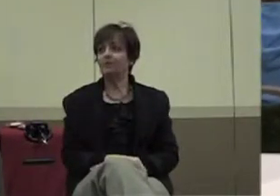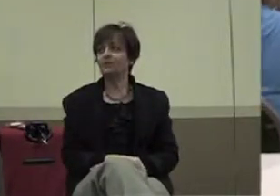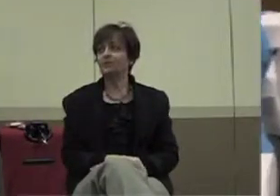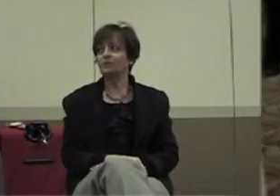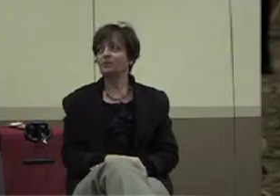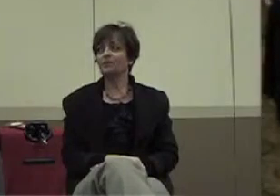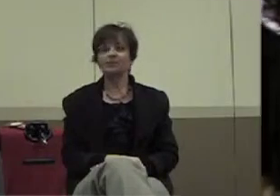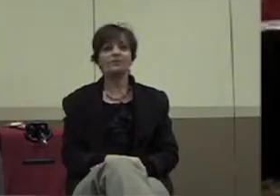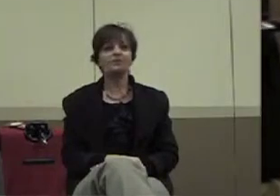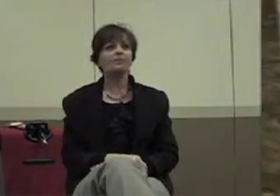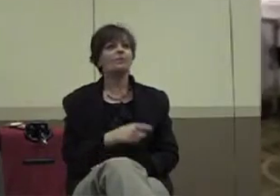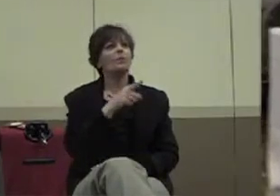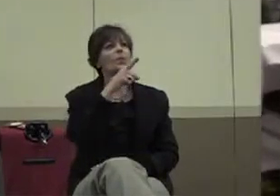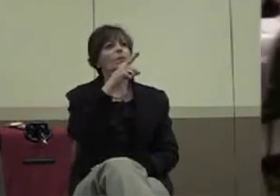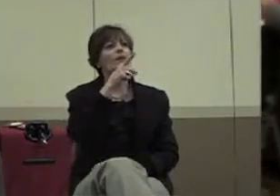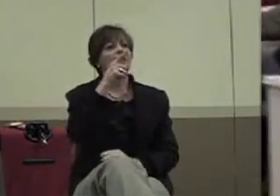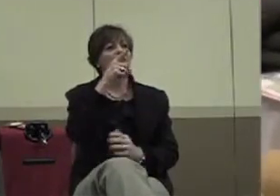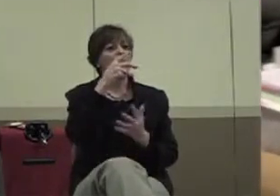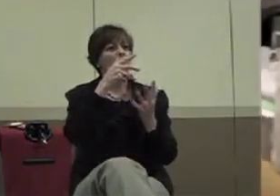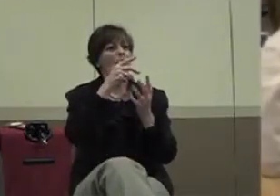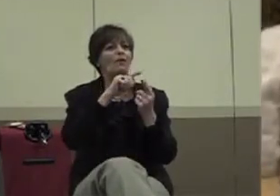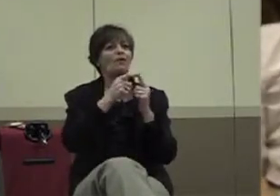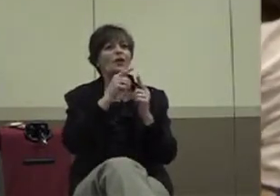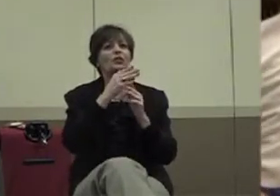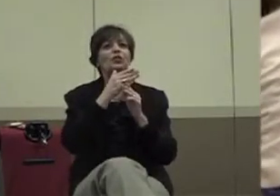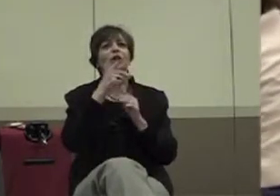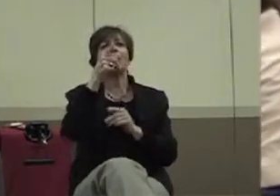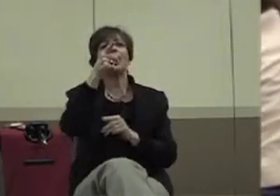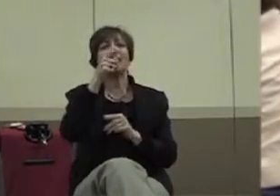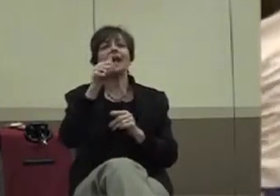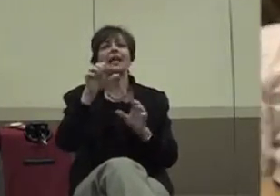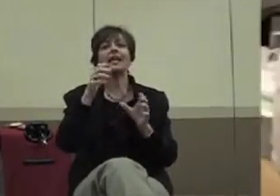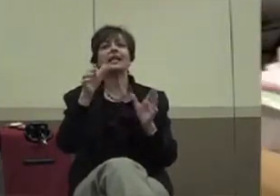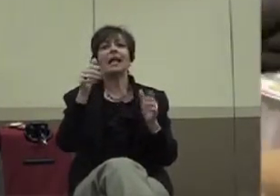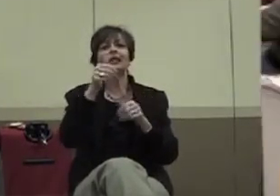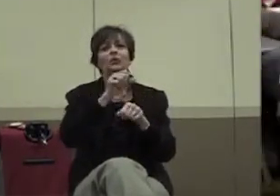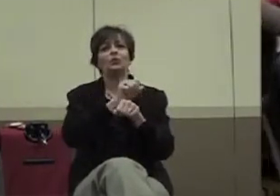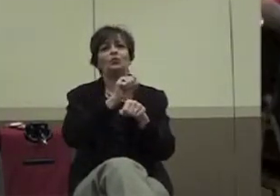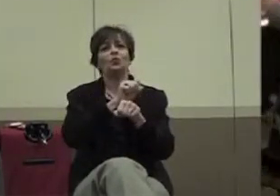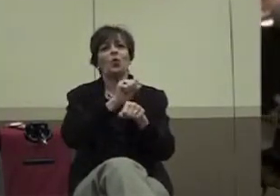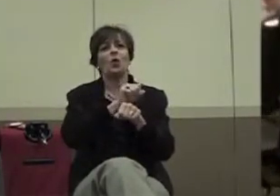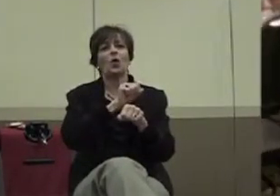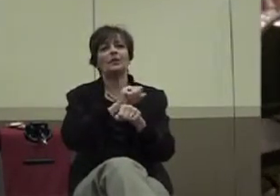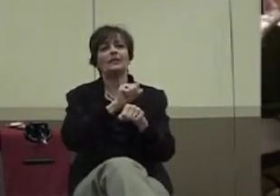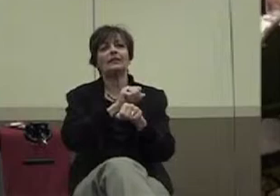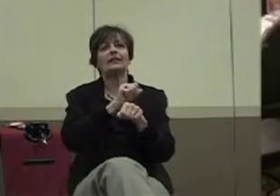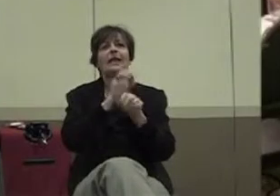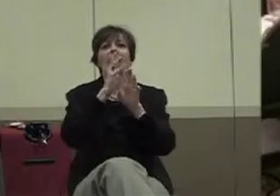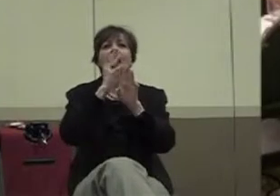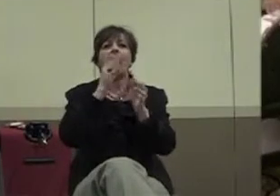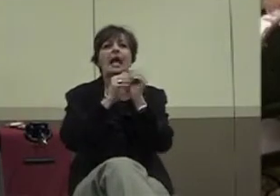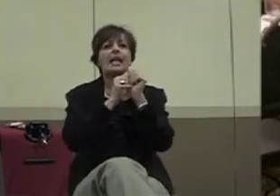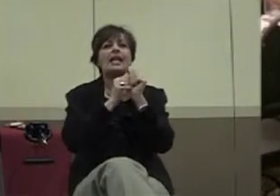You're among friends. Share. Just any of the classroom chores, the line leader, ticket taker,